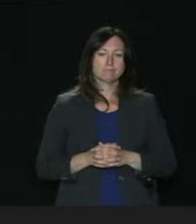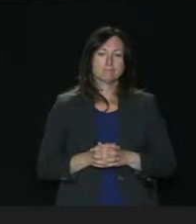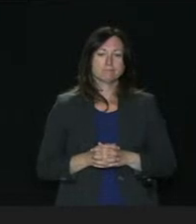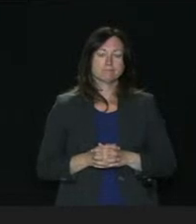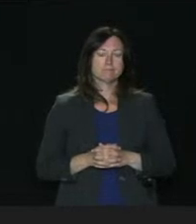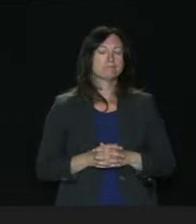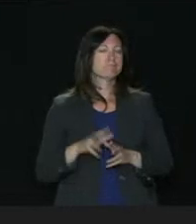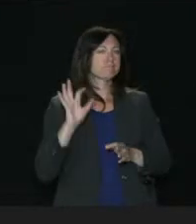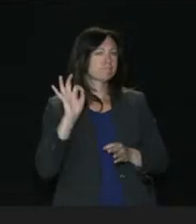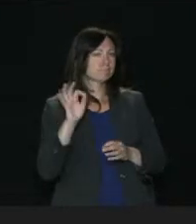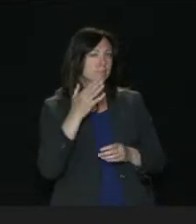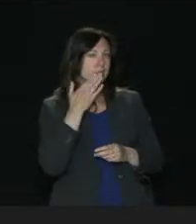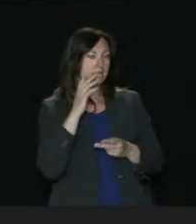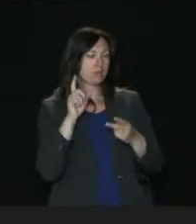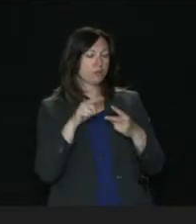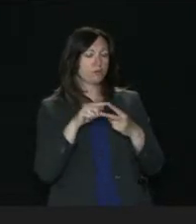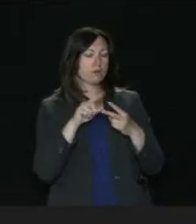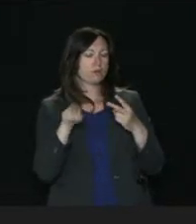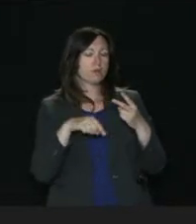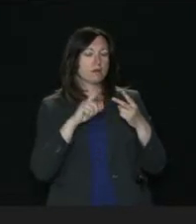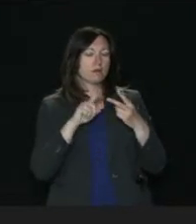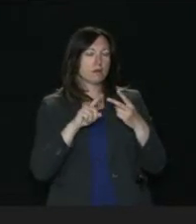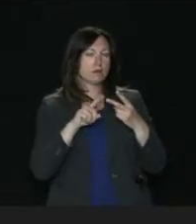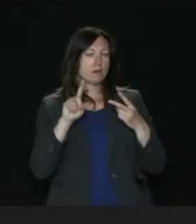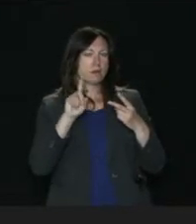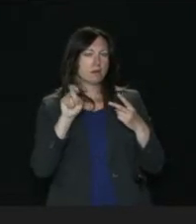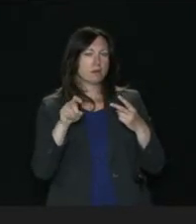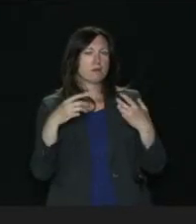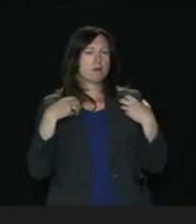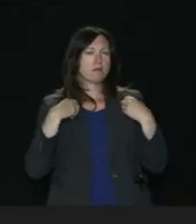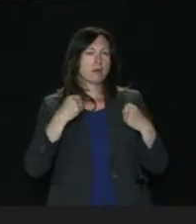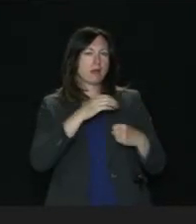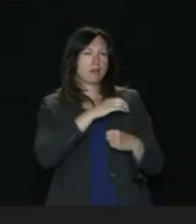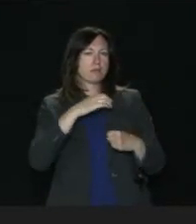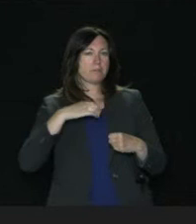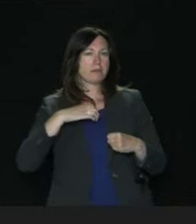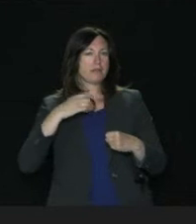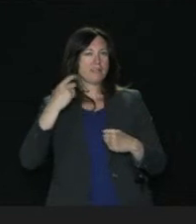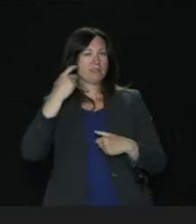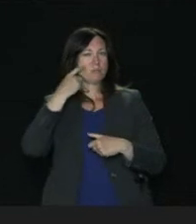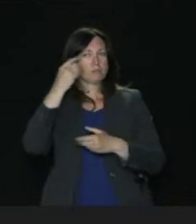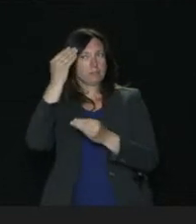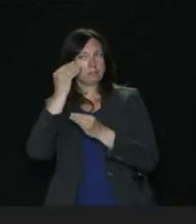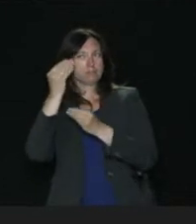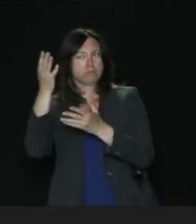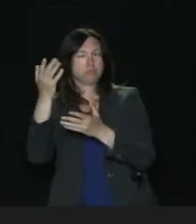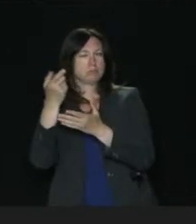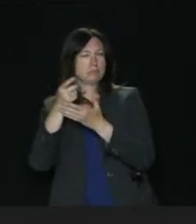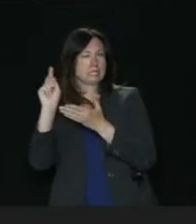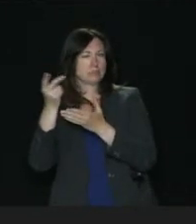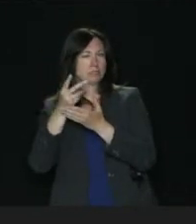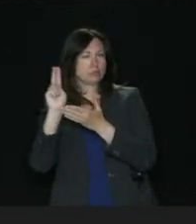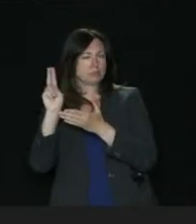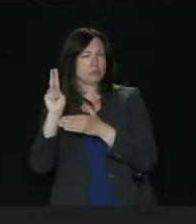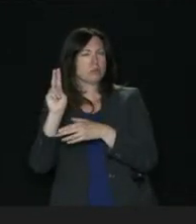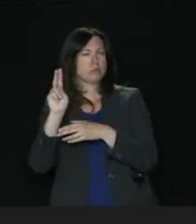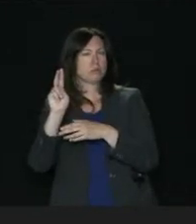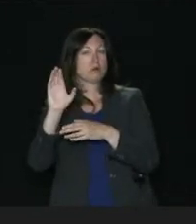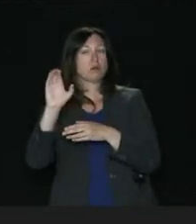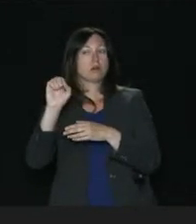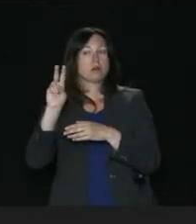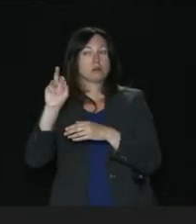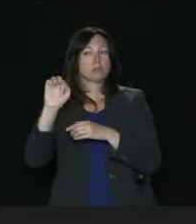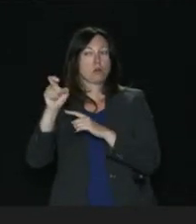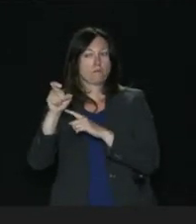Okay, thank you for that. Just following up on that, the Health Committee was told, I believe, a few weeks ago that there would be a shipment from COVAX this